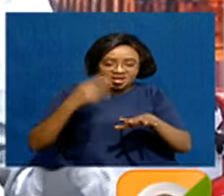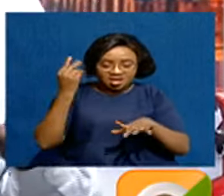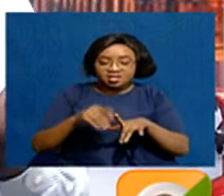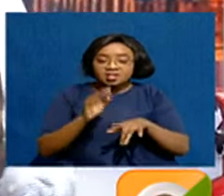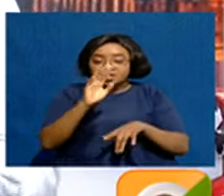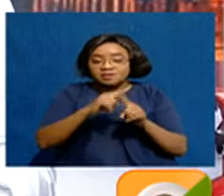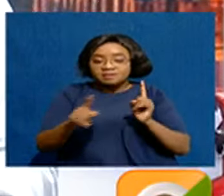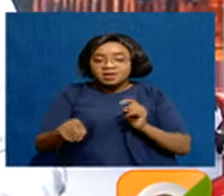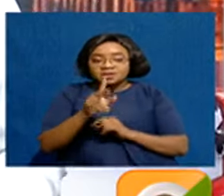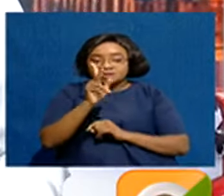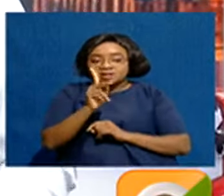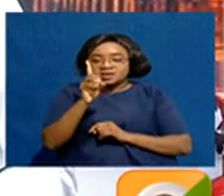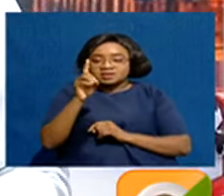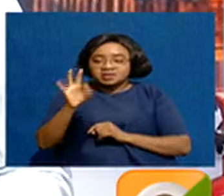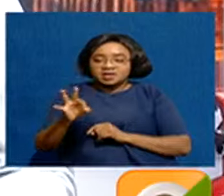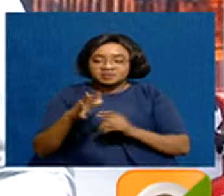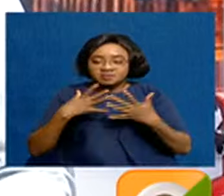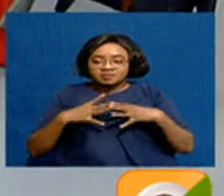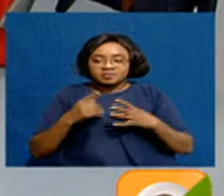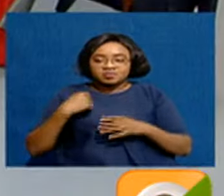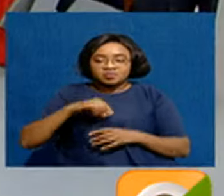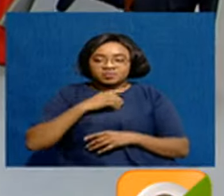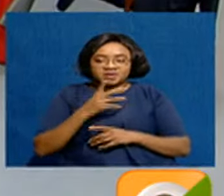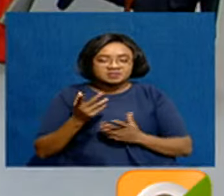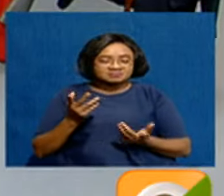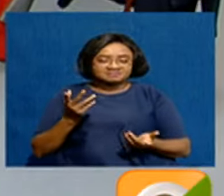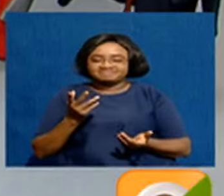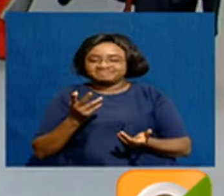have been, especially in some areas which were